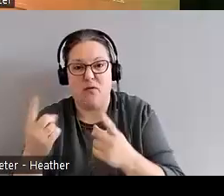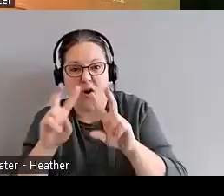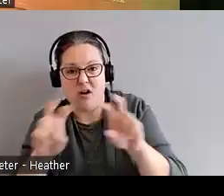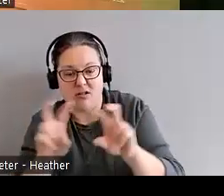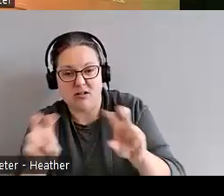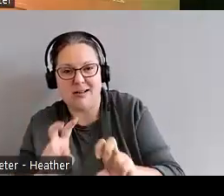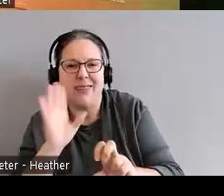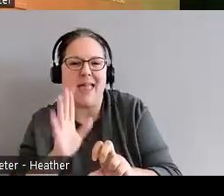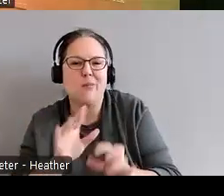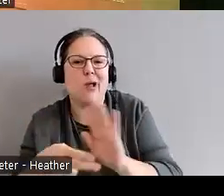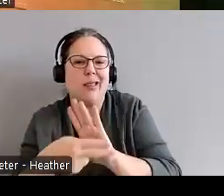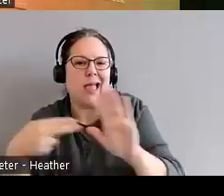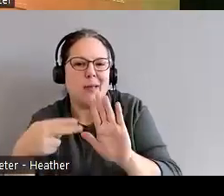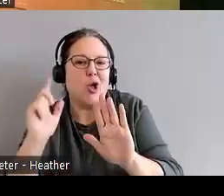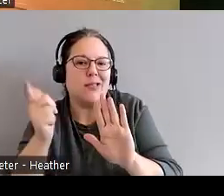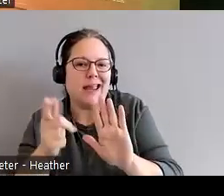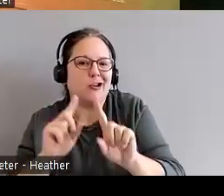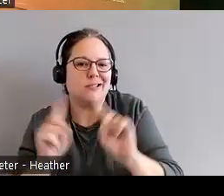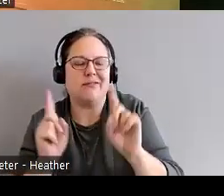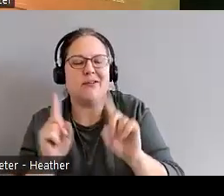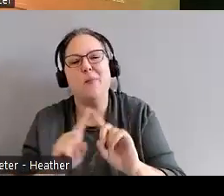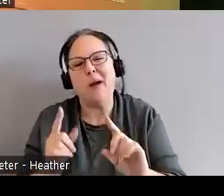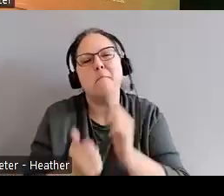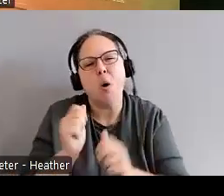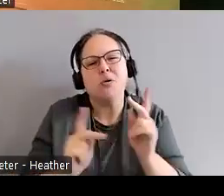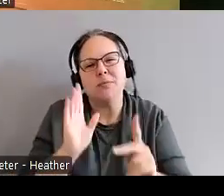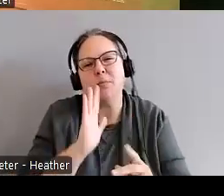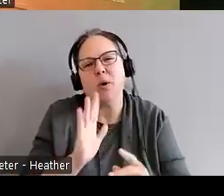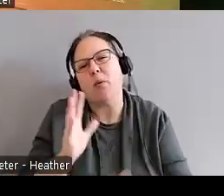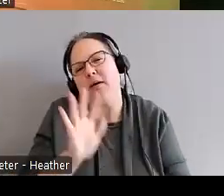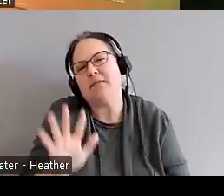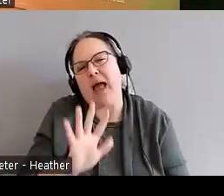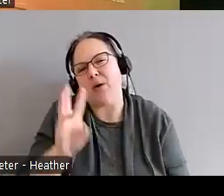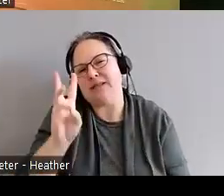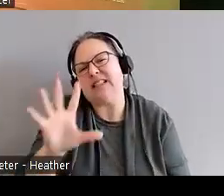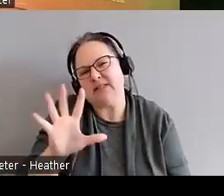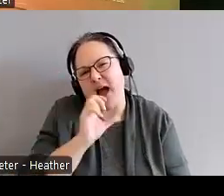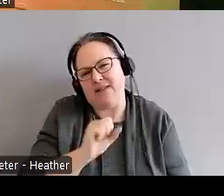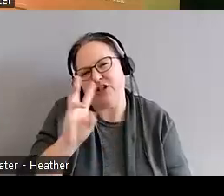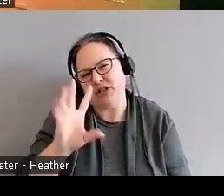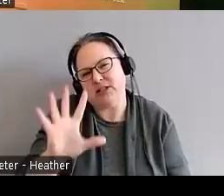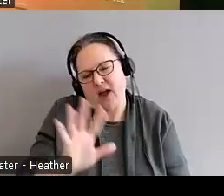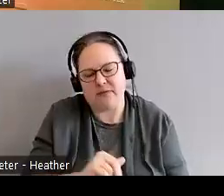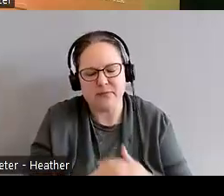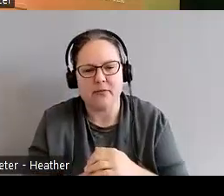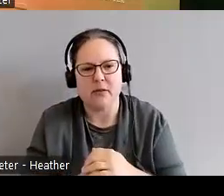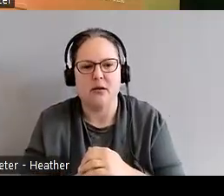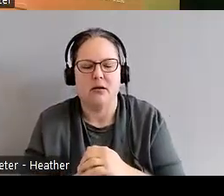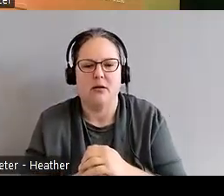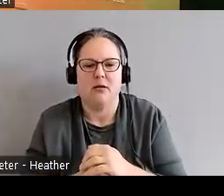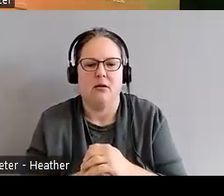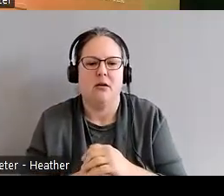but age of 65 is as late as some people define it. And generally, there are secondary